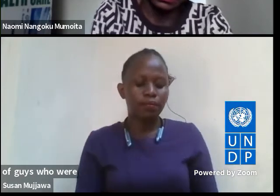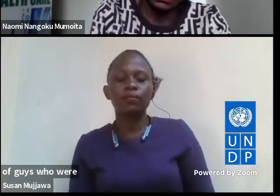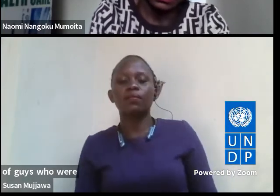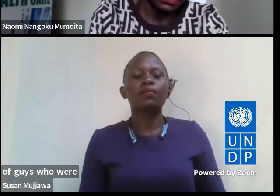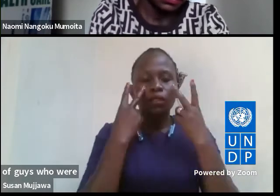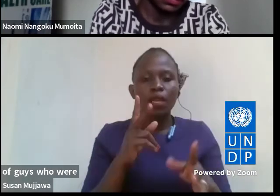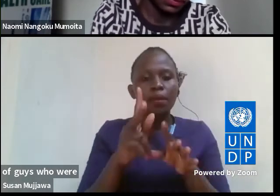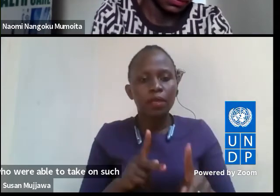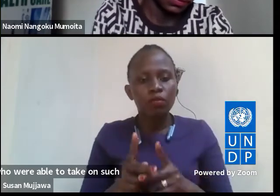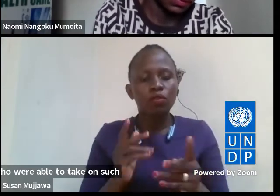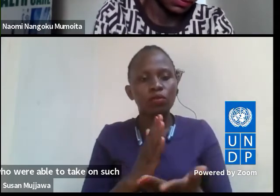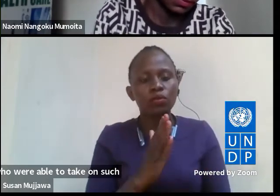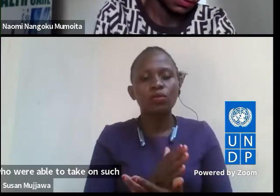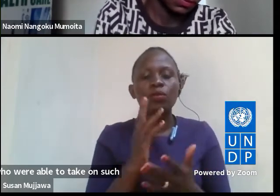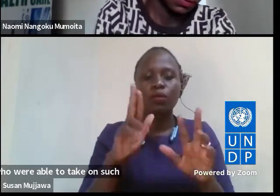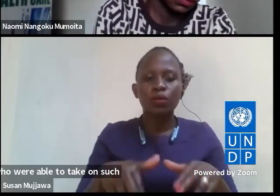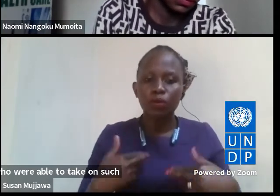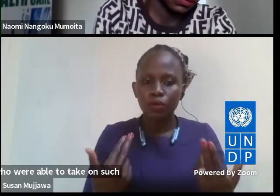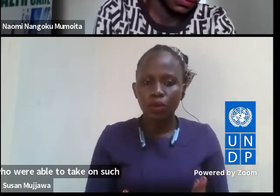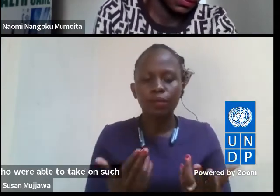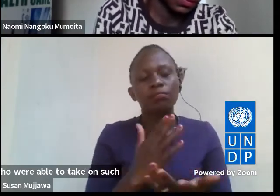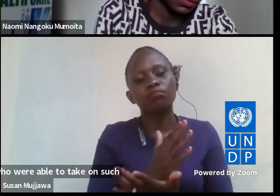crazy contracts to be able to